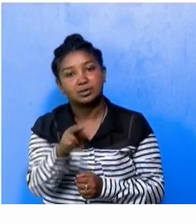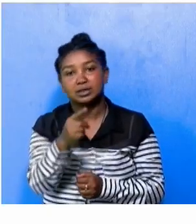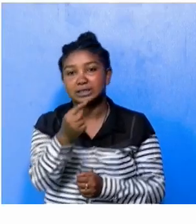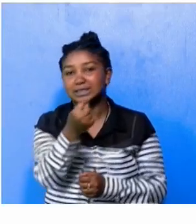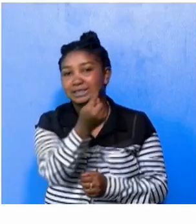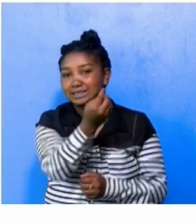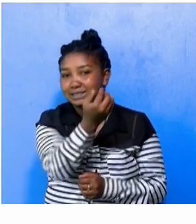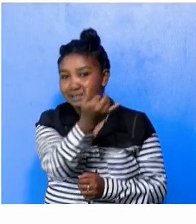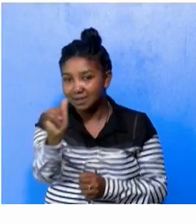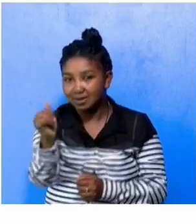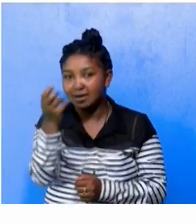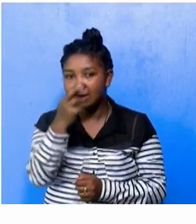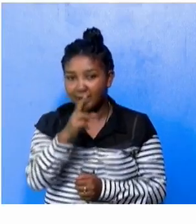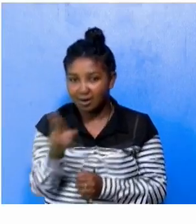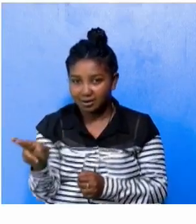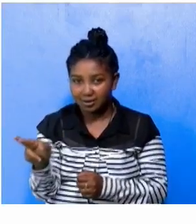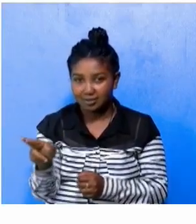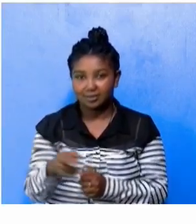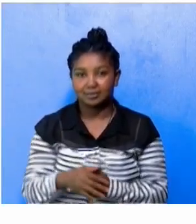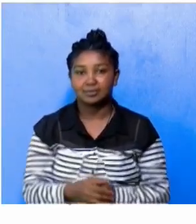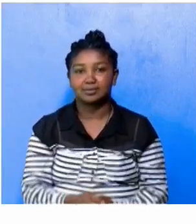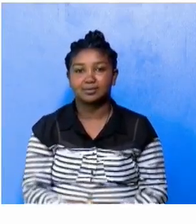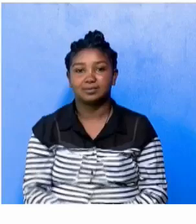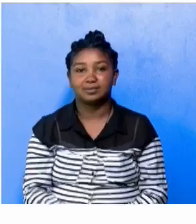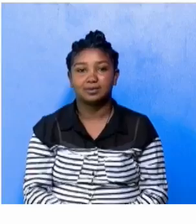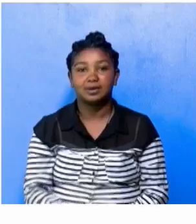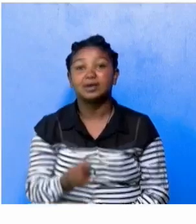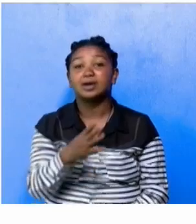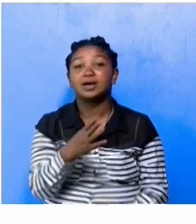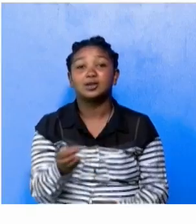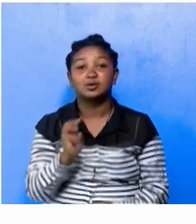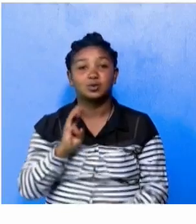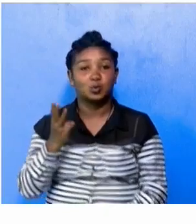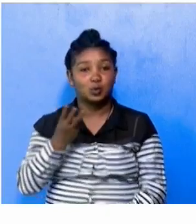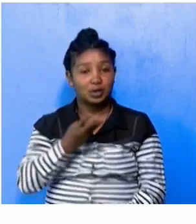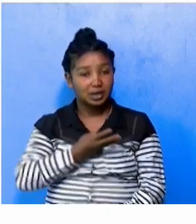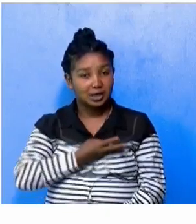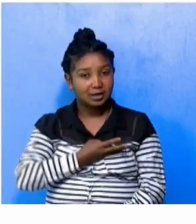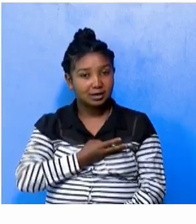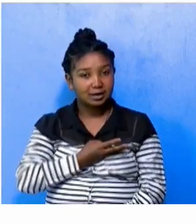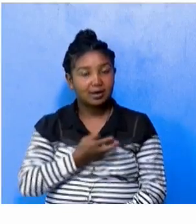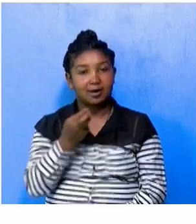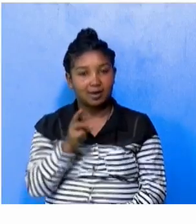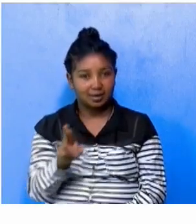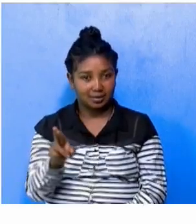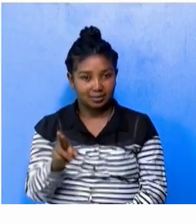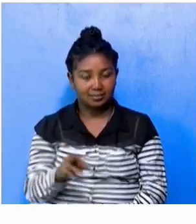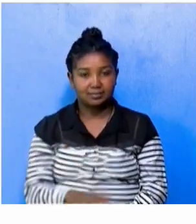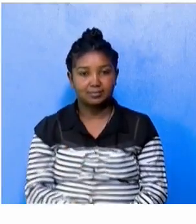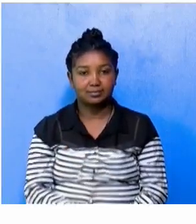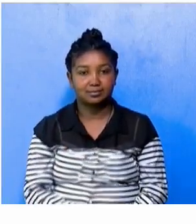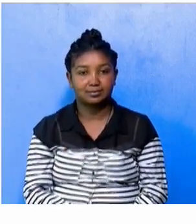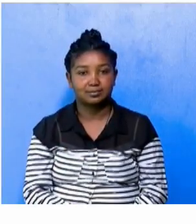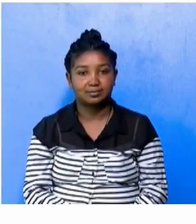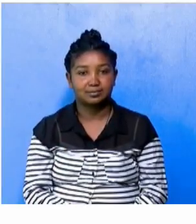They are. And also we are.